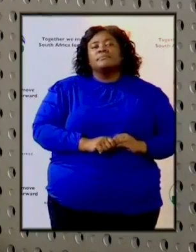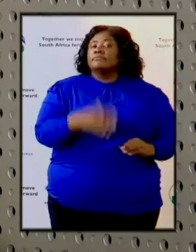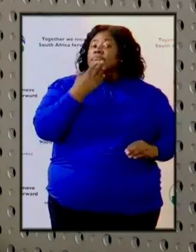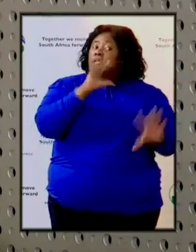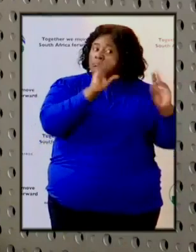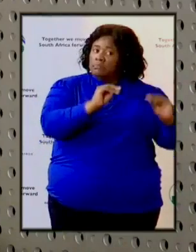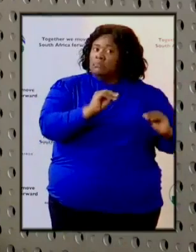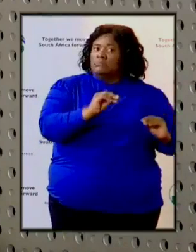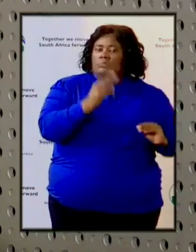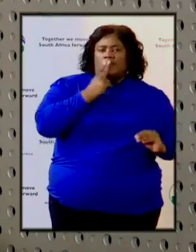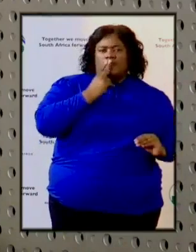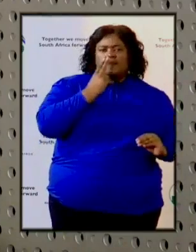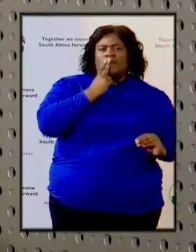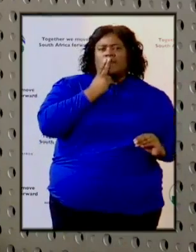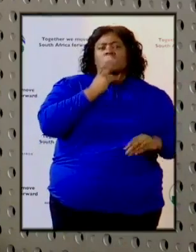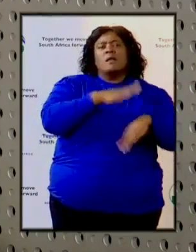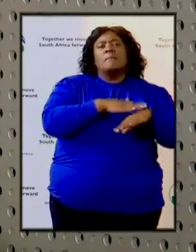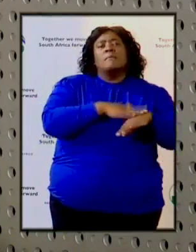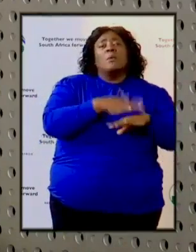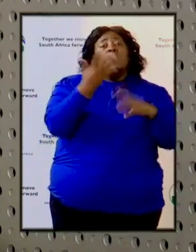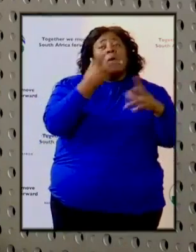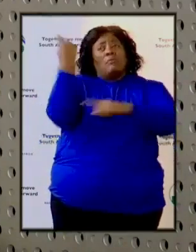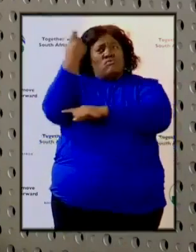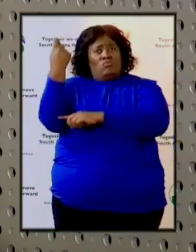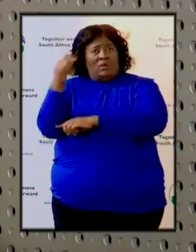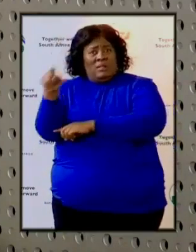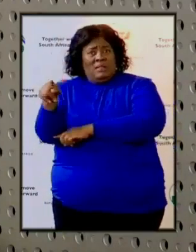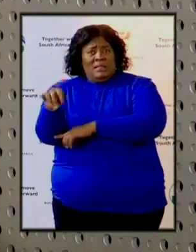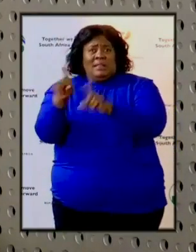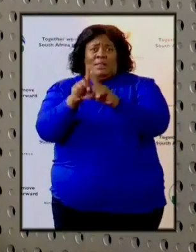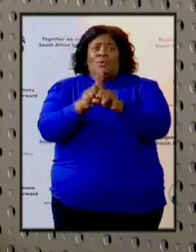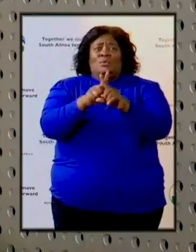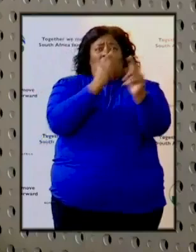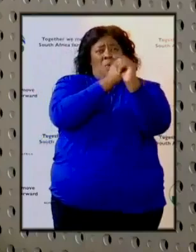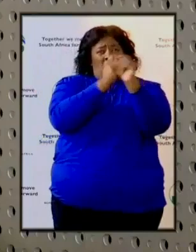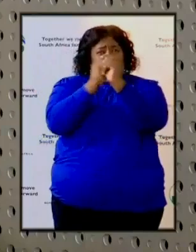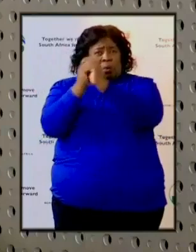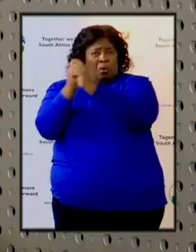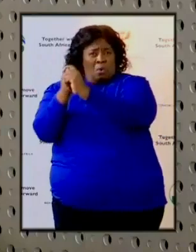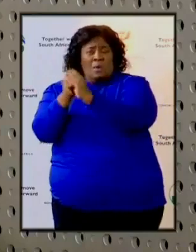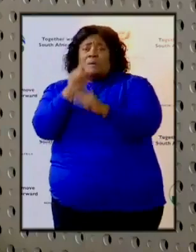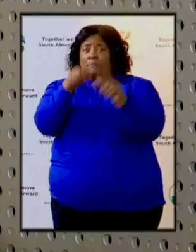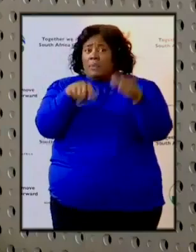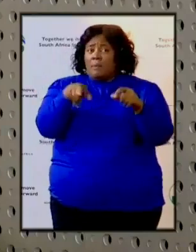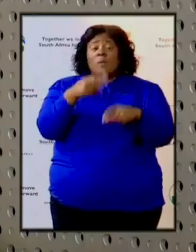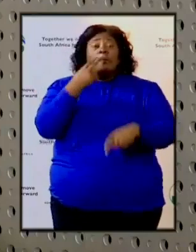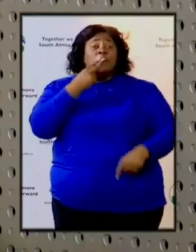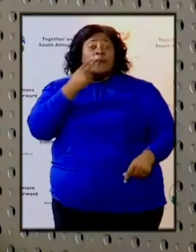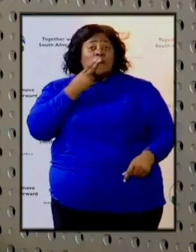imiswe. Ikakhulu emakhaya nasemijondolo abantu